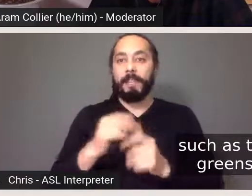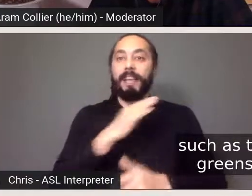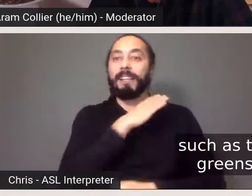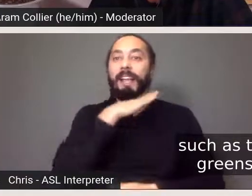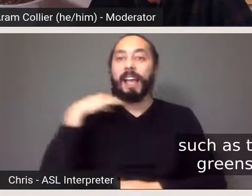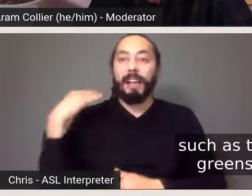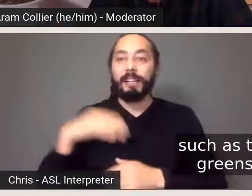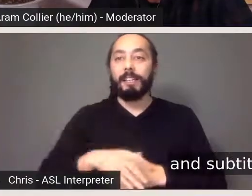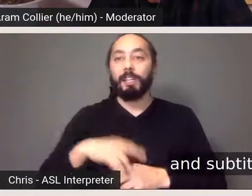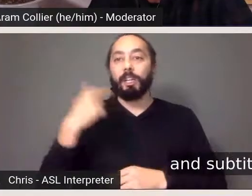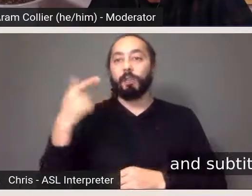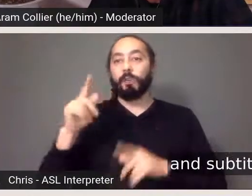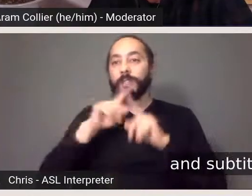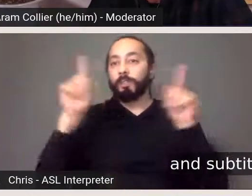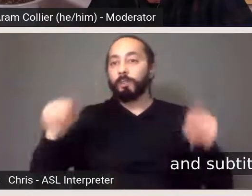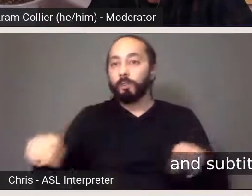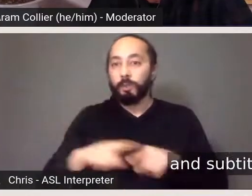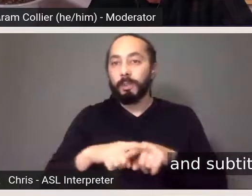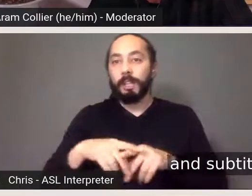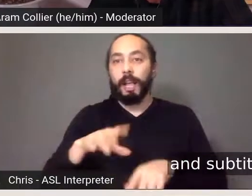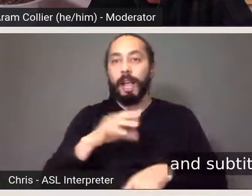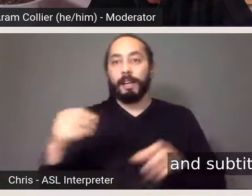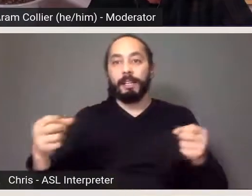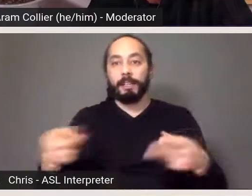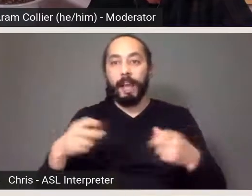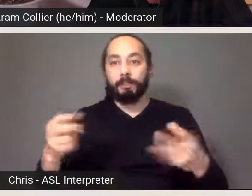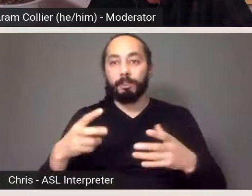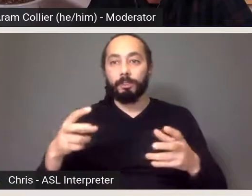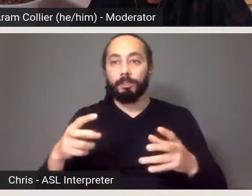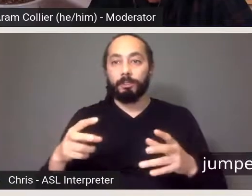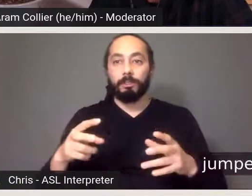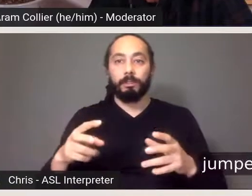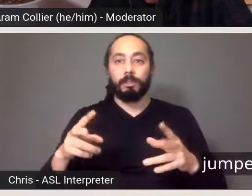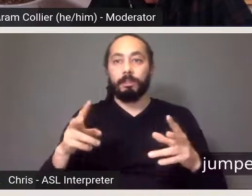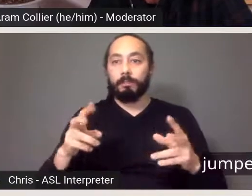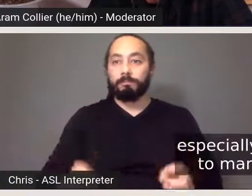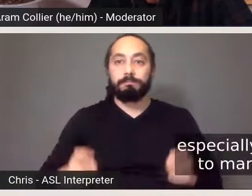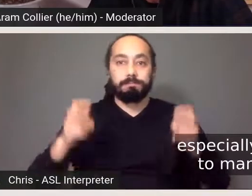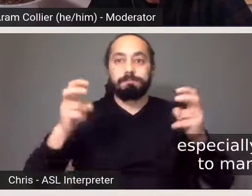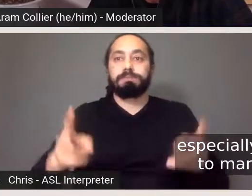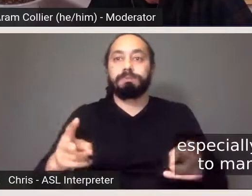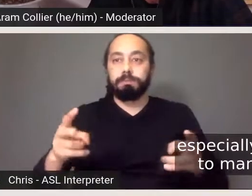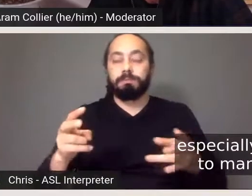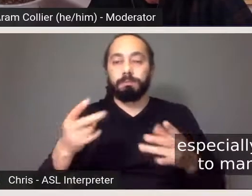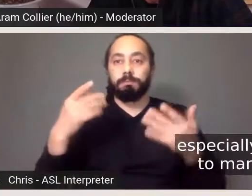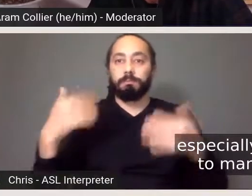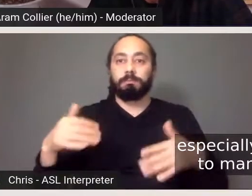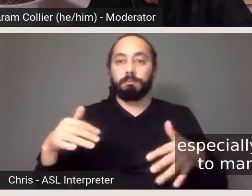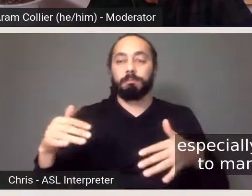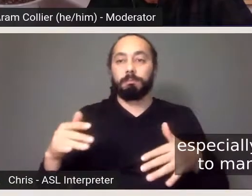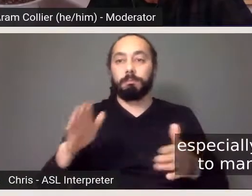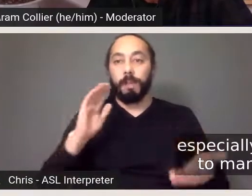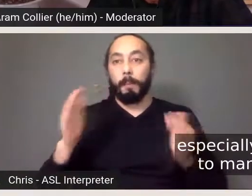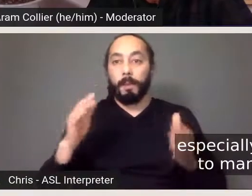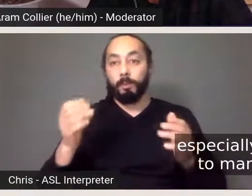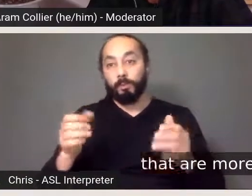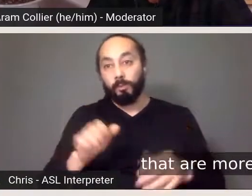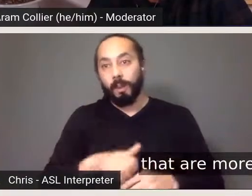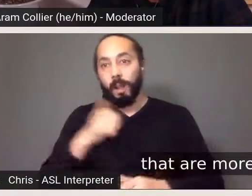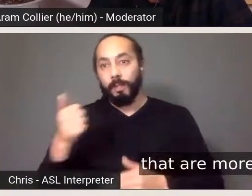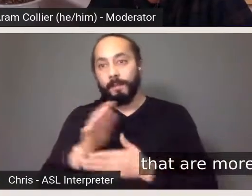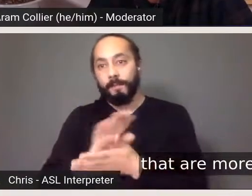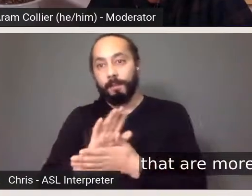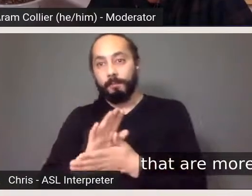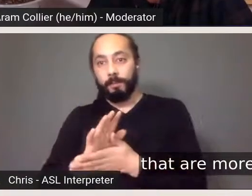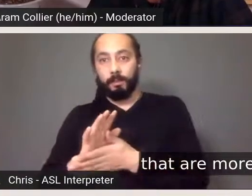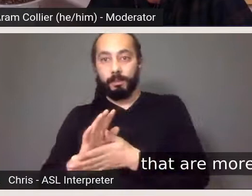green screen effects, and subtitles and captions jumped out to me, especially in comparison to many other films that are